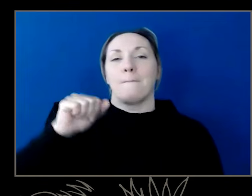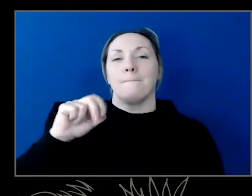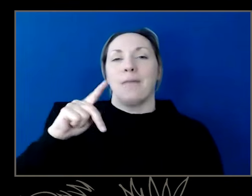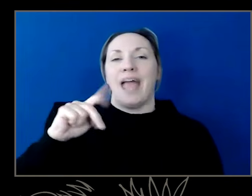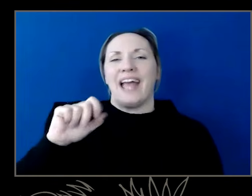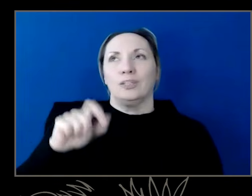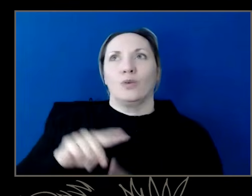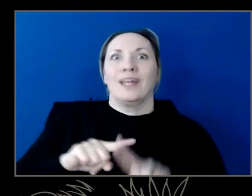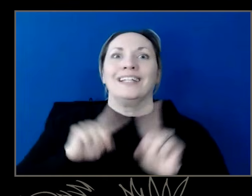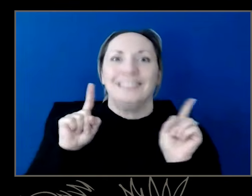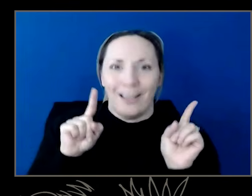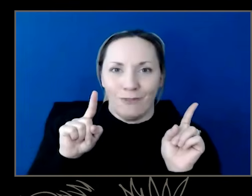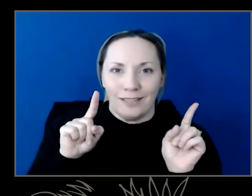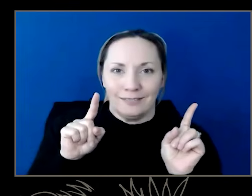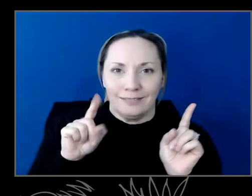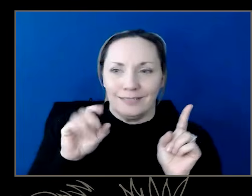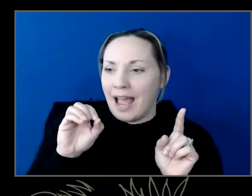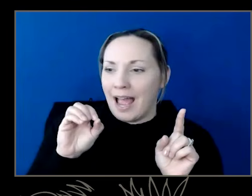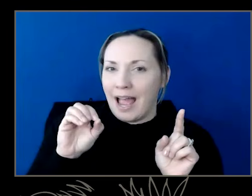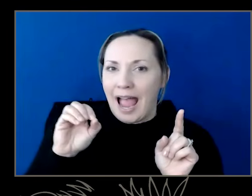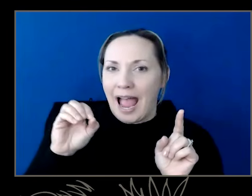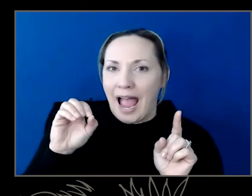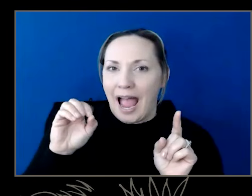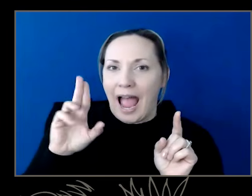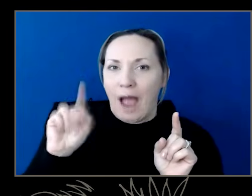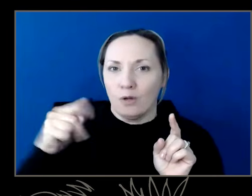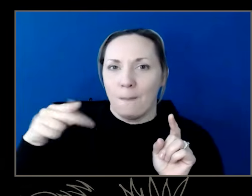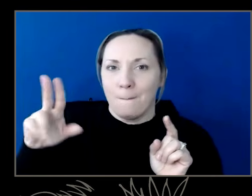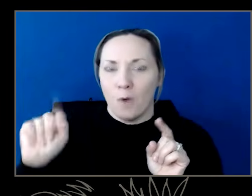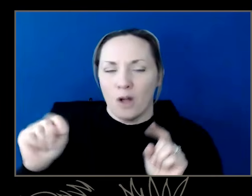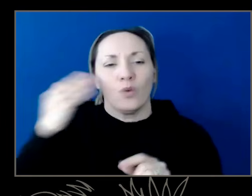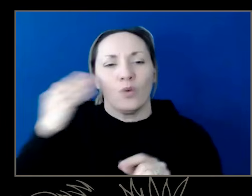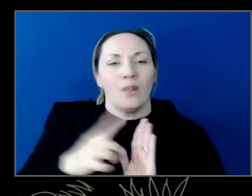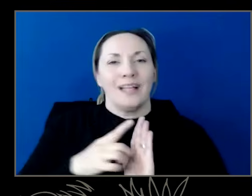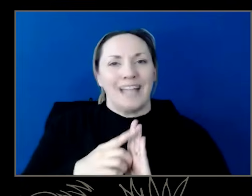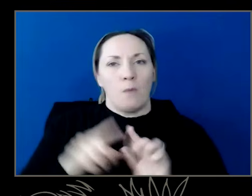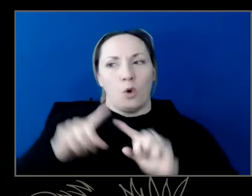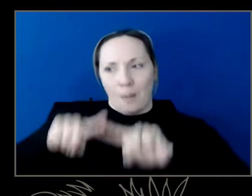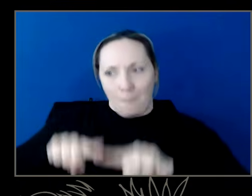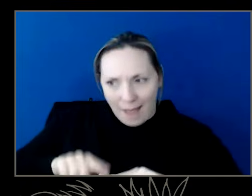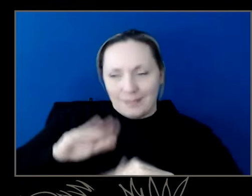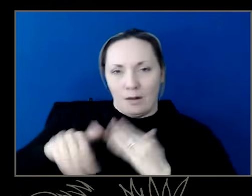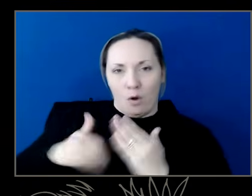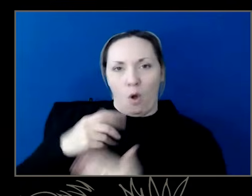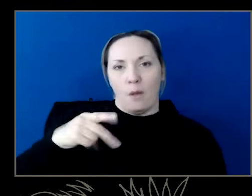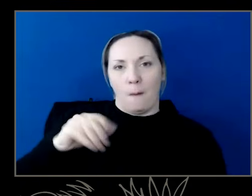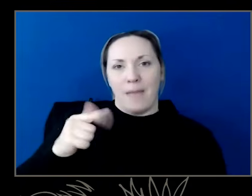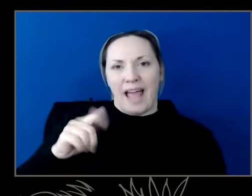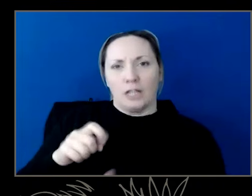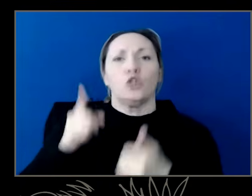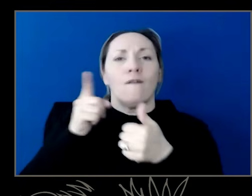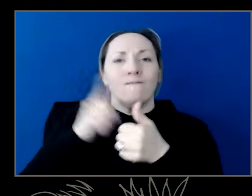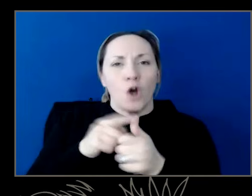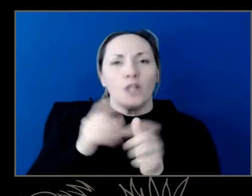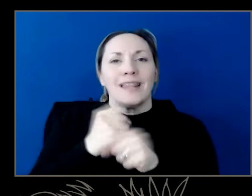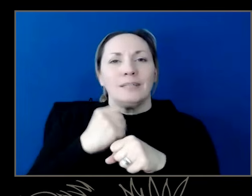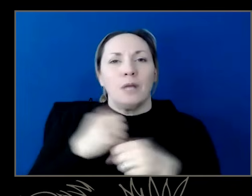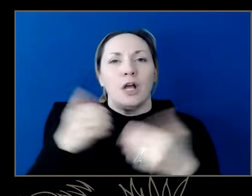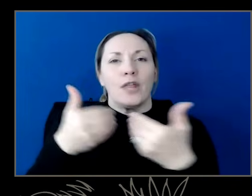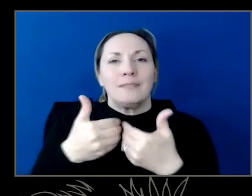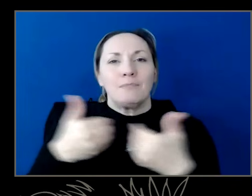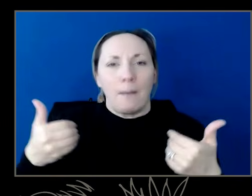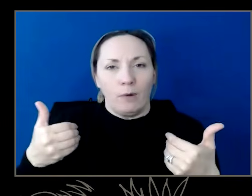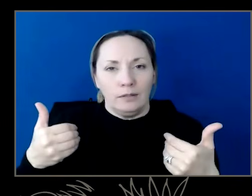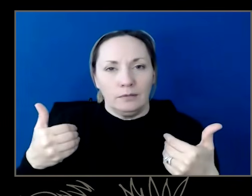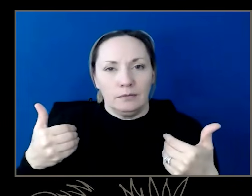that that demo app depends on all these subpackages. So let's build them separately first. This is